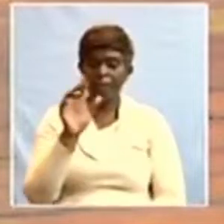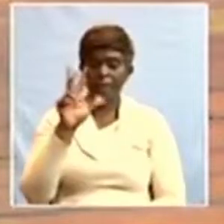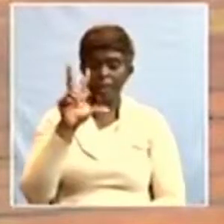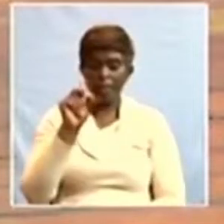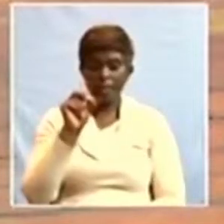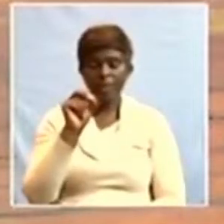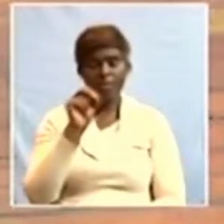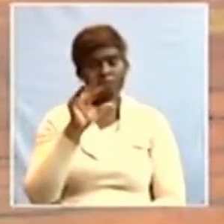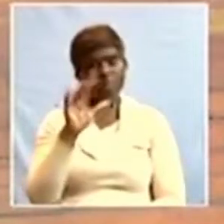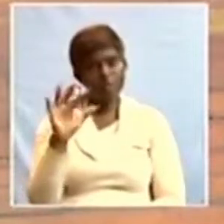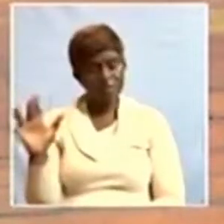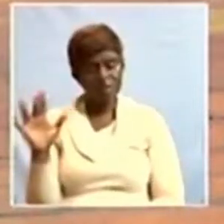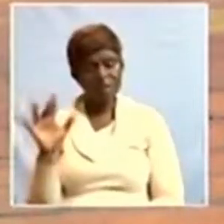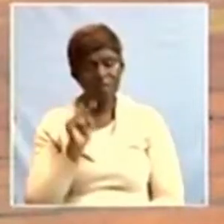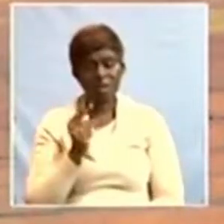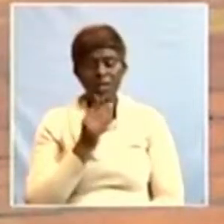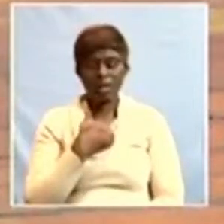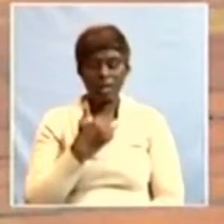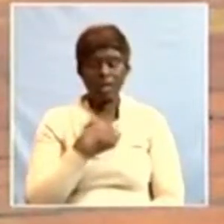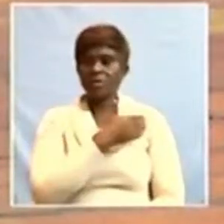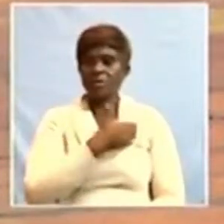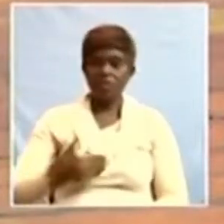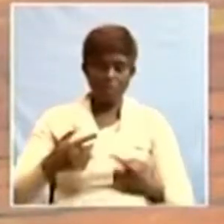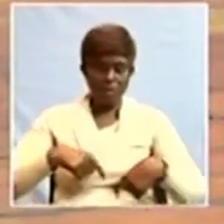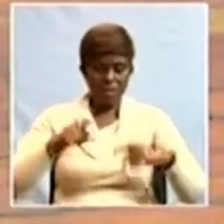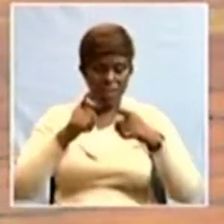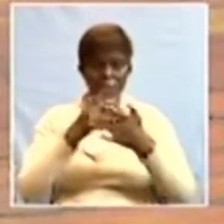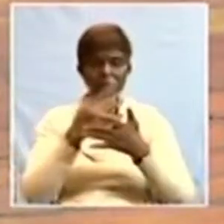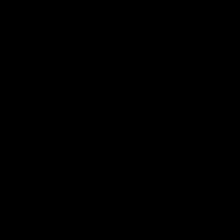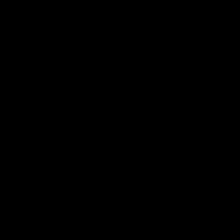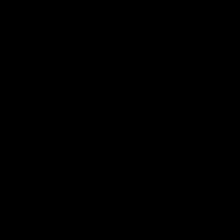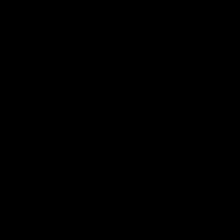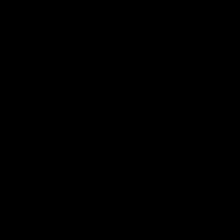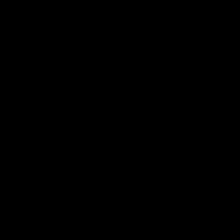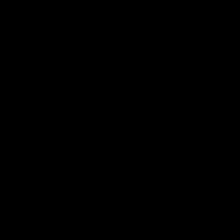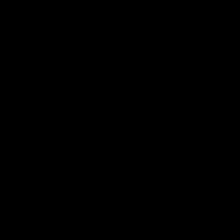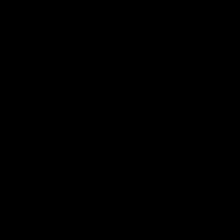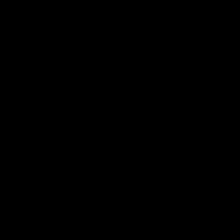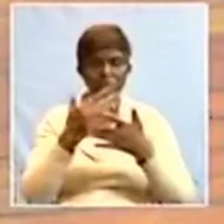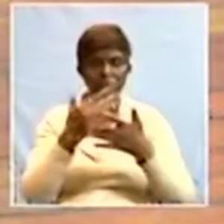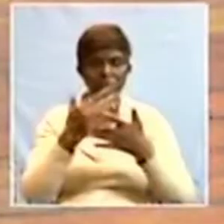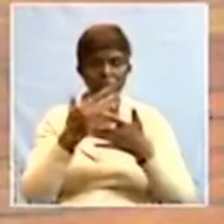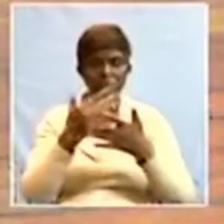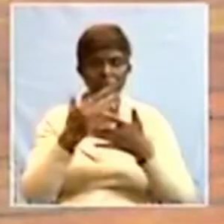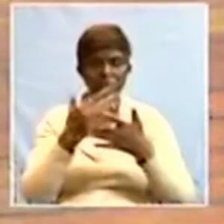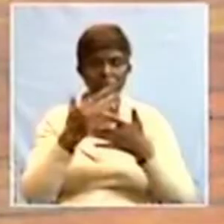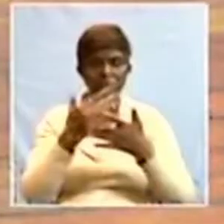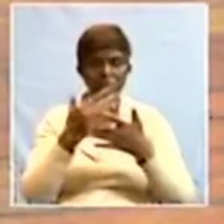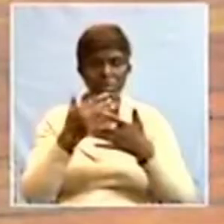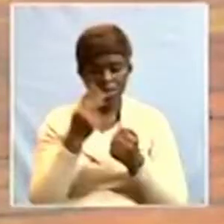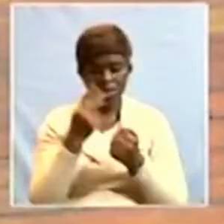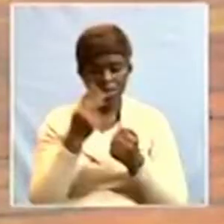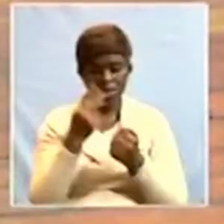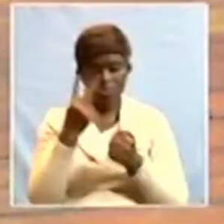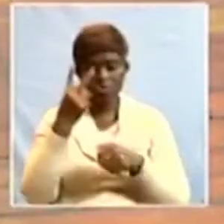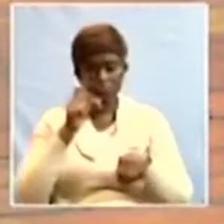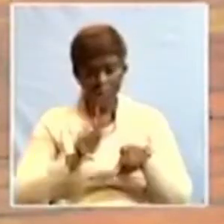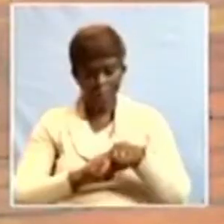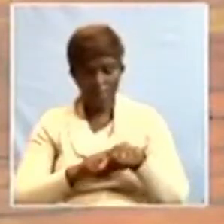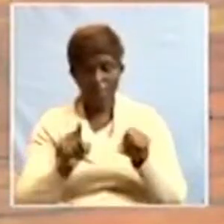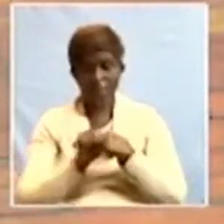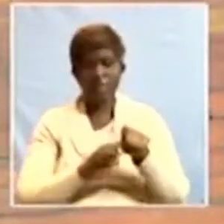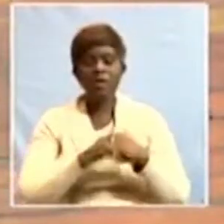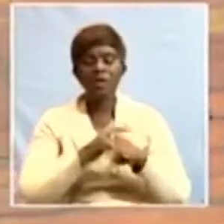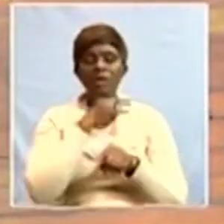something, we have serious challenges to do with the system, getting that twice,